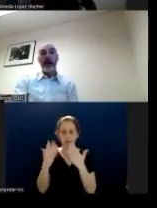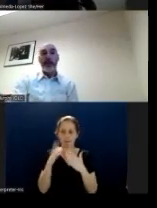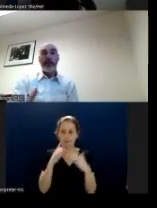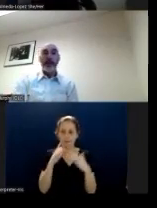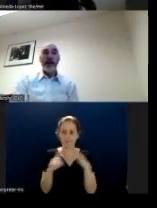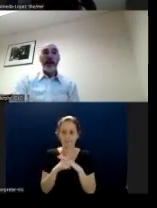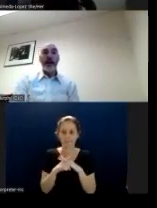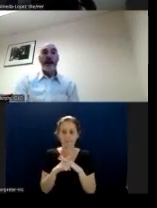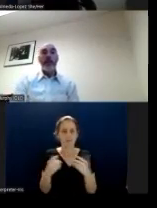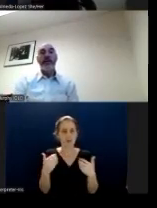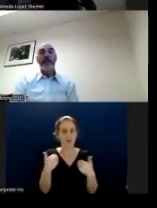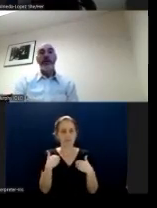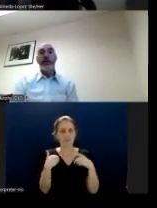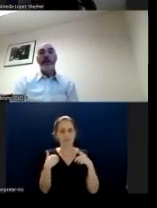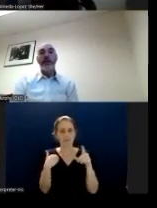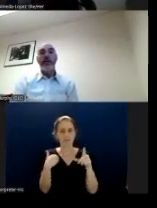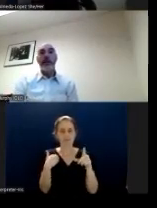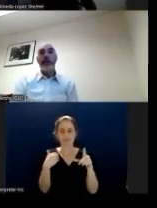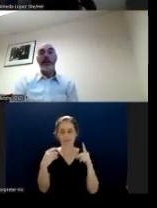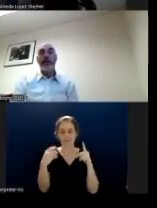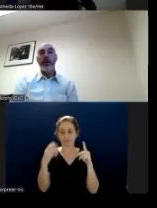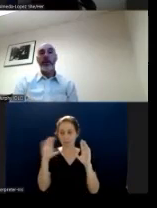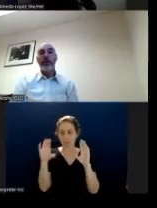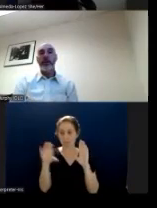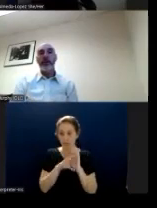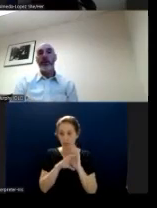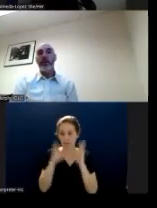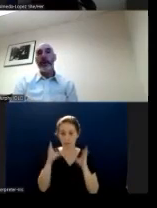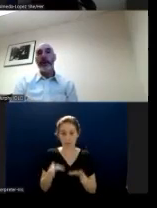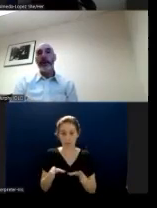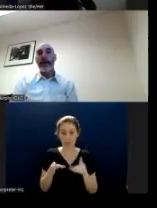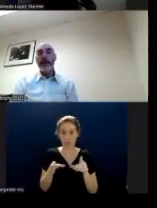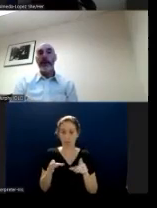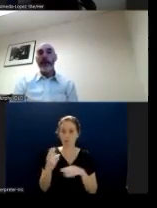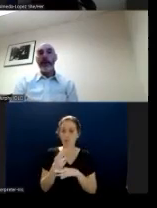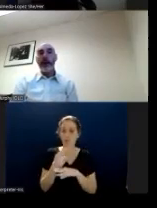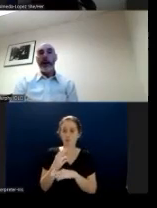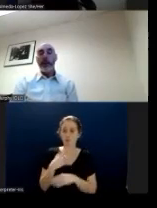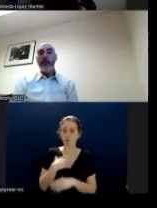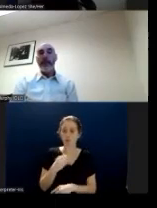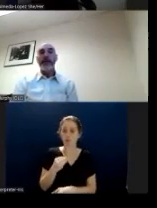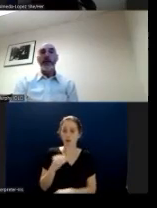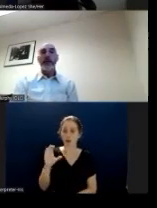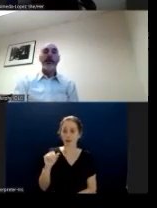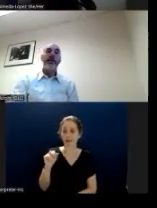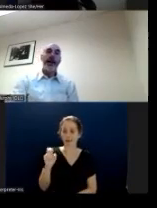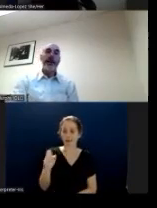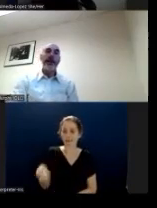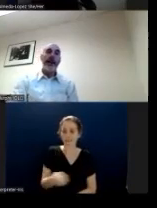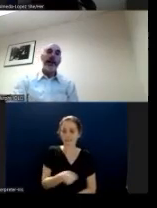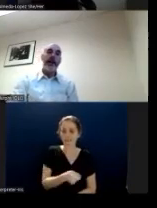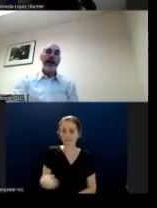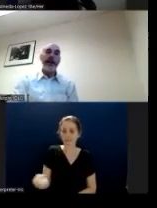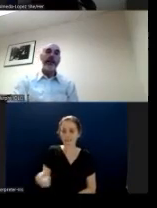So we have a visual of a person who's using a white cane, and that's going to